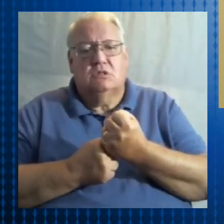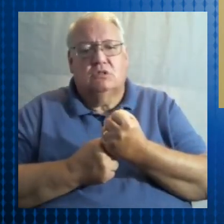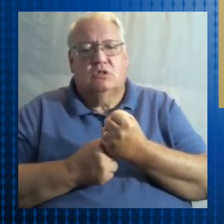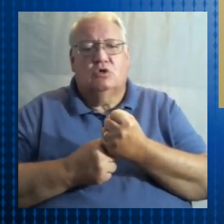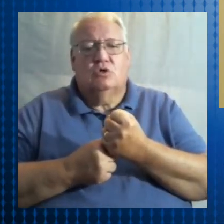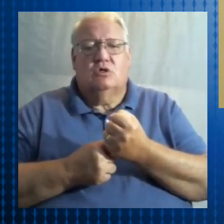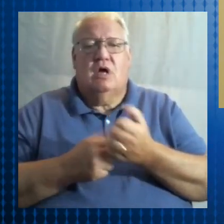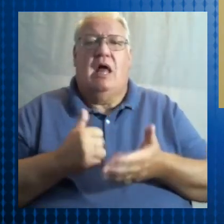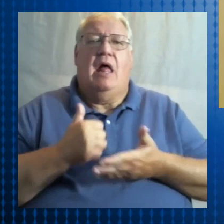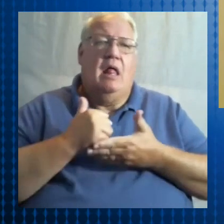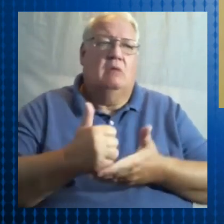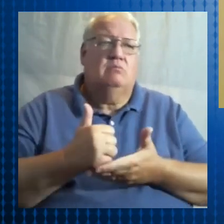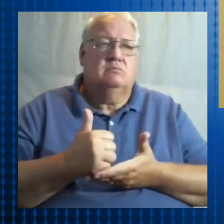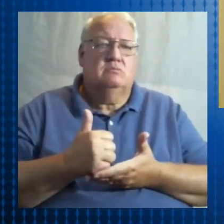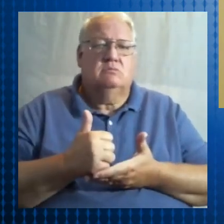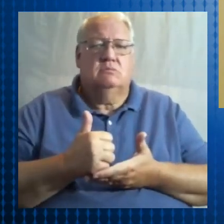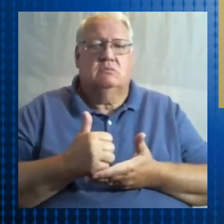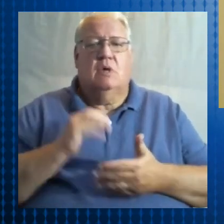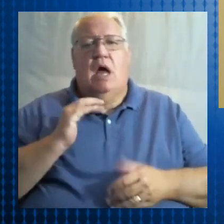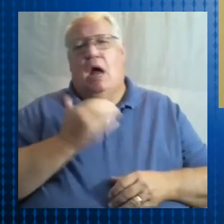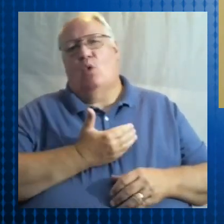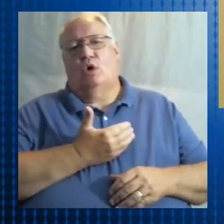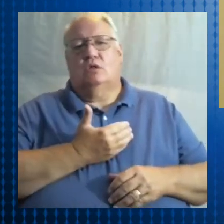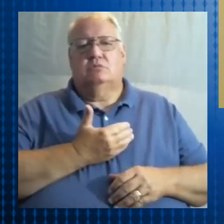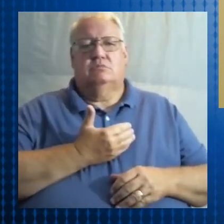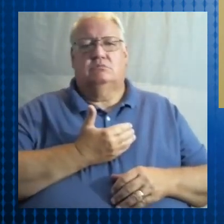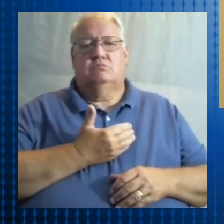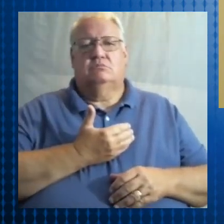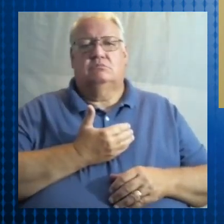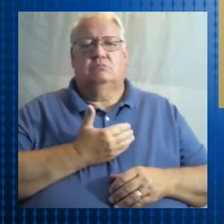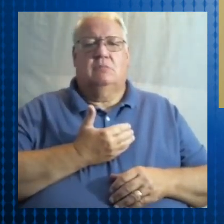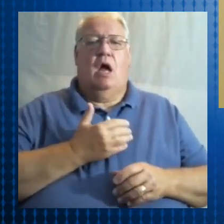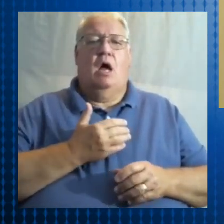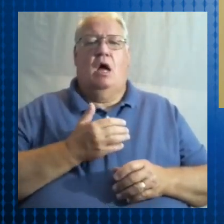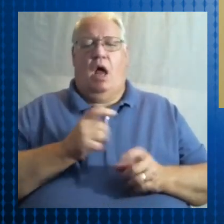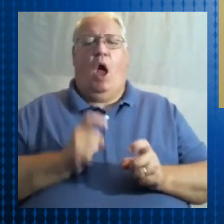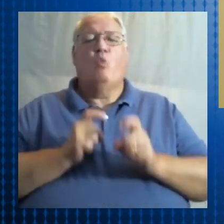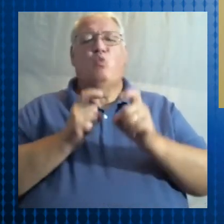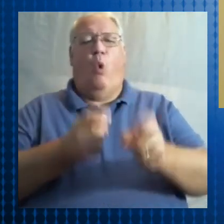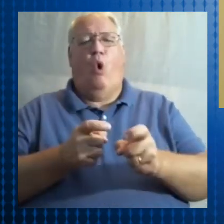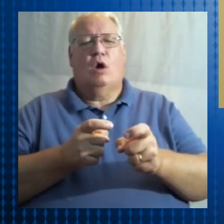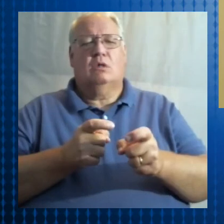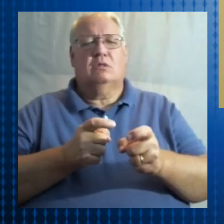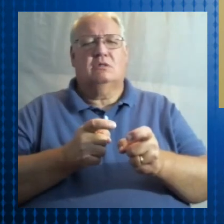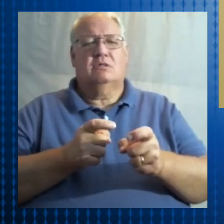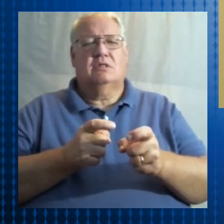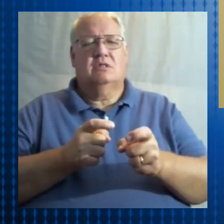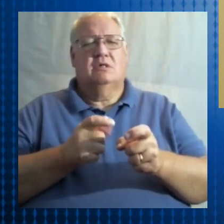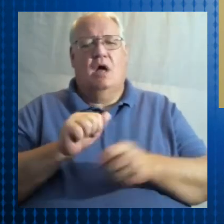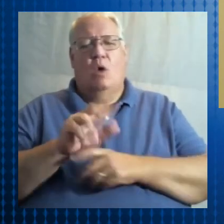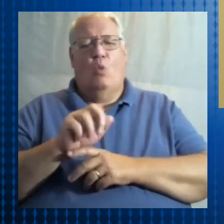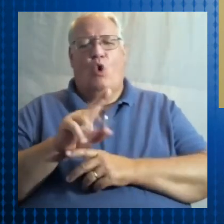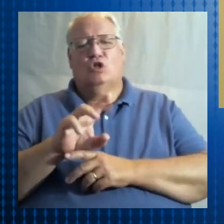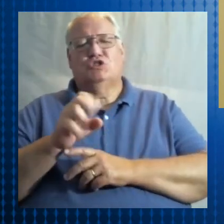our war chest, if you will, or maybe our award chest might be a better way to say it. I want